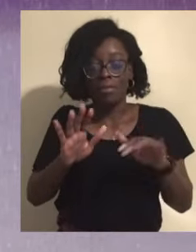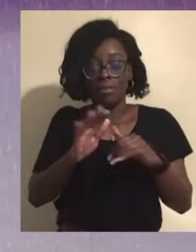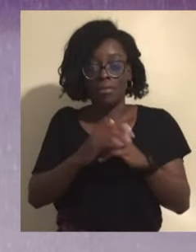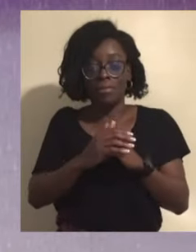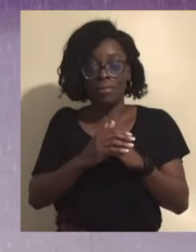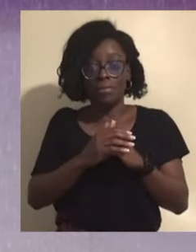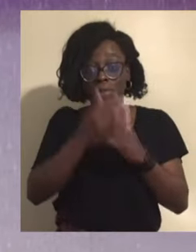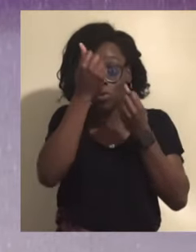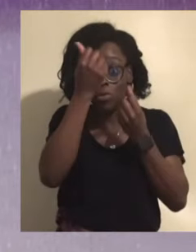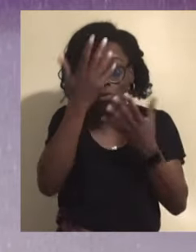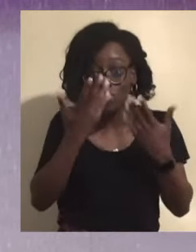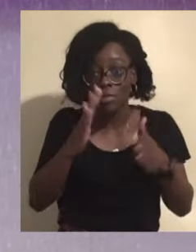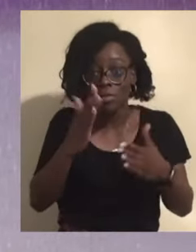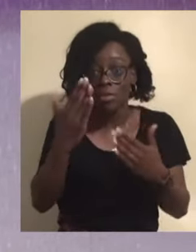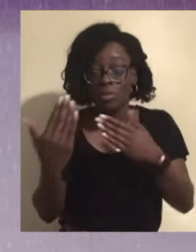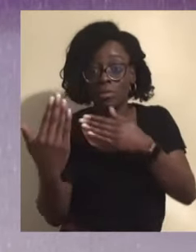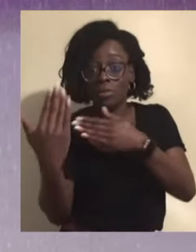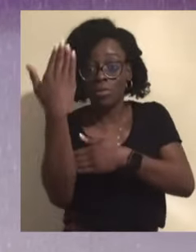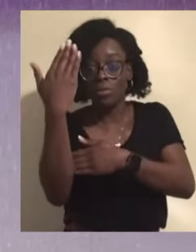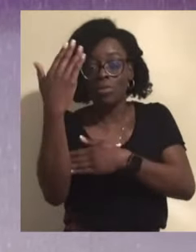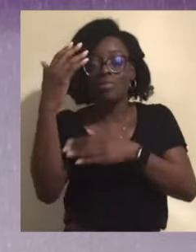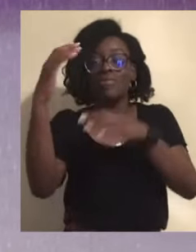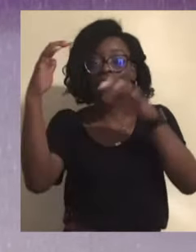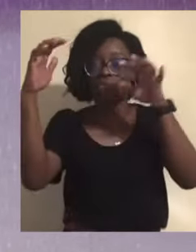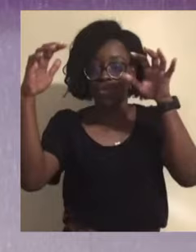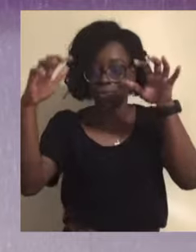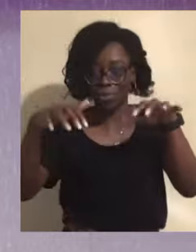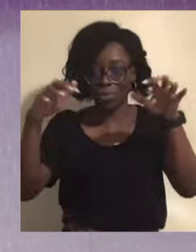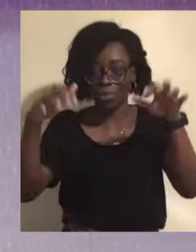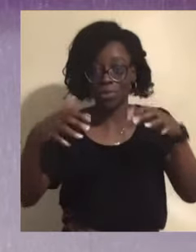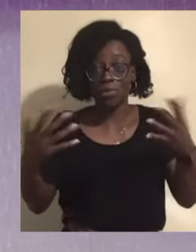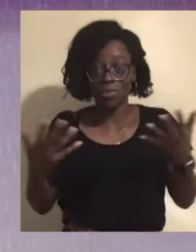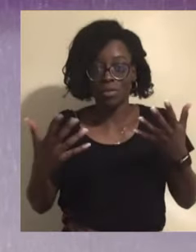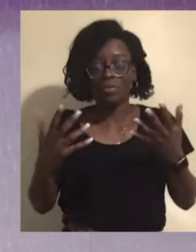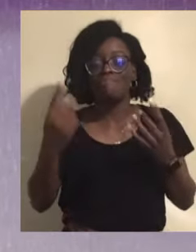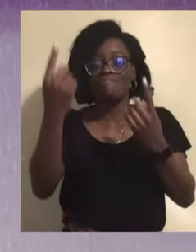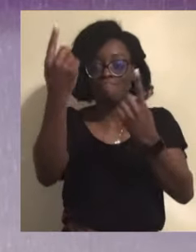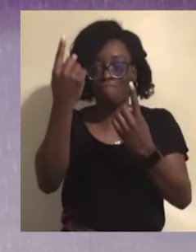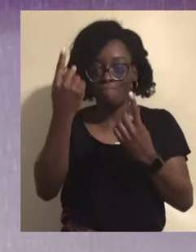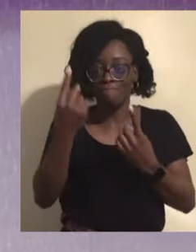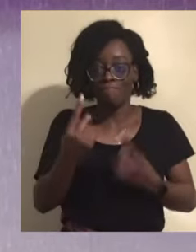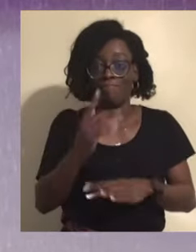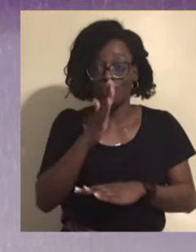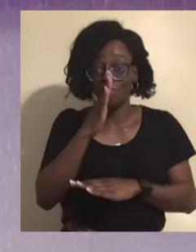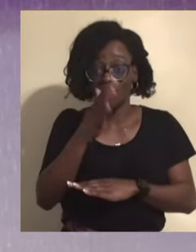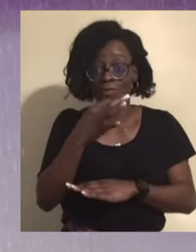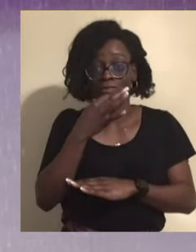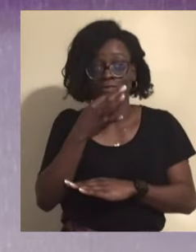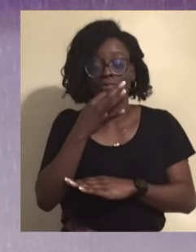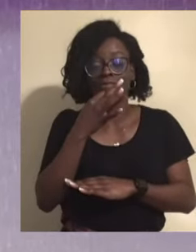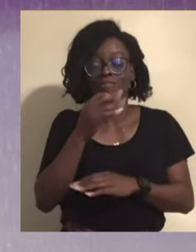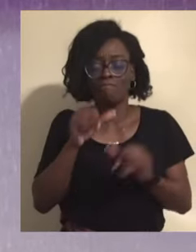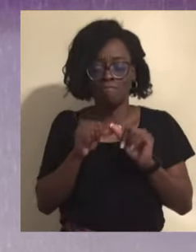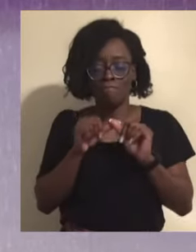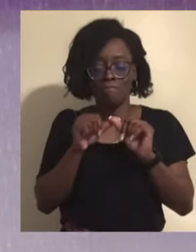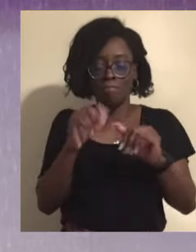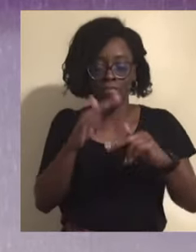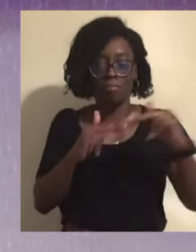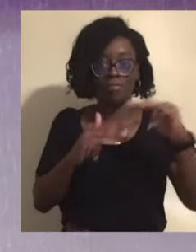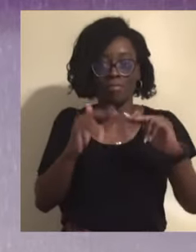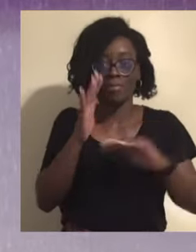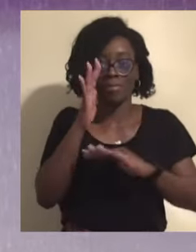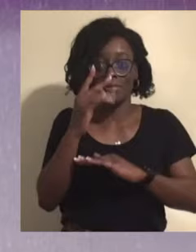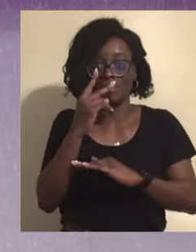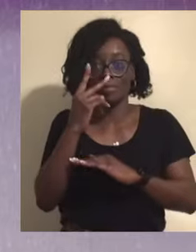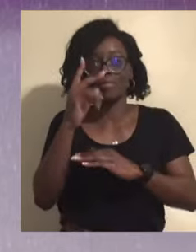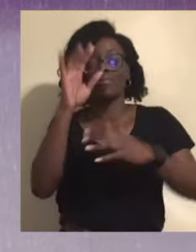coming. Keep building because I can see a cloud the size of a man's hand. And I don't